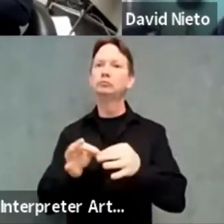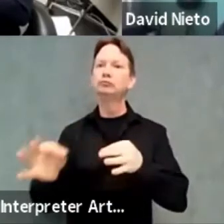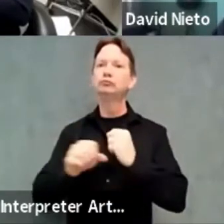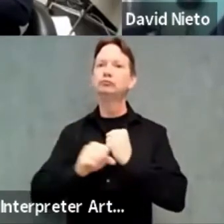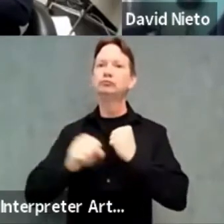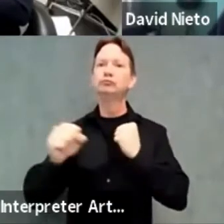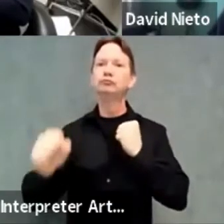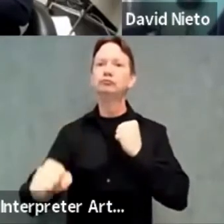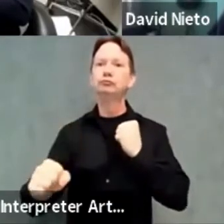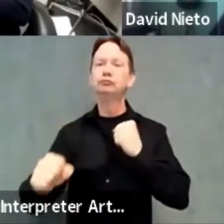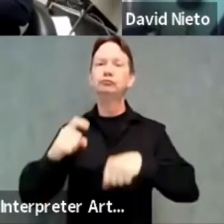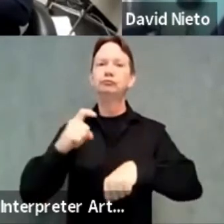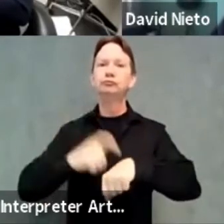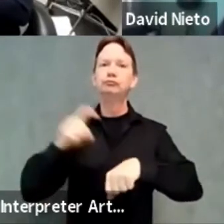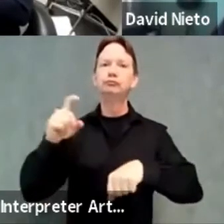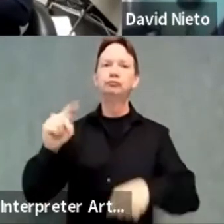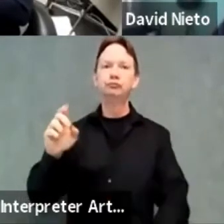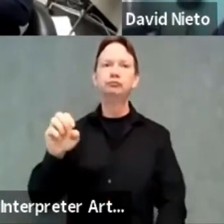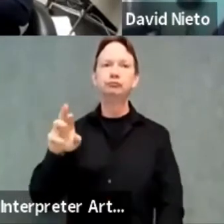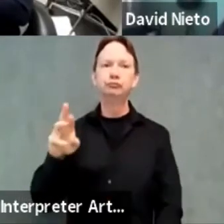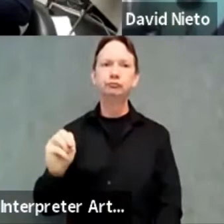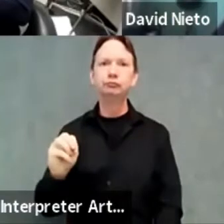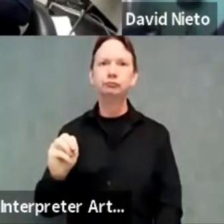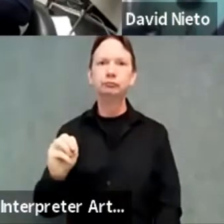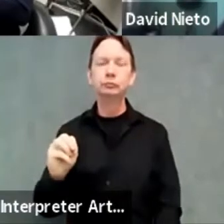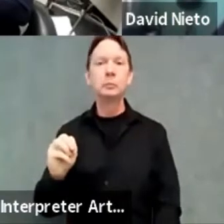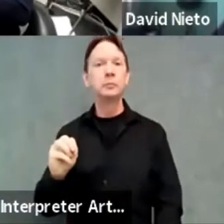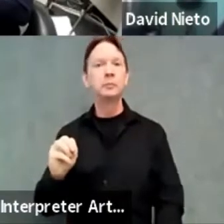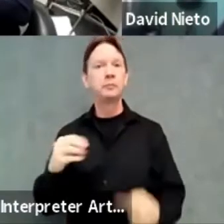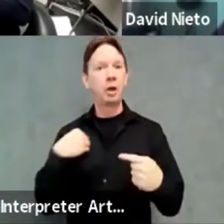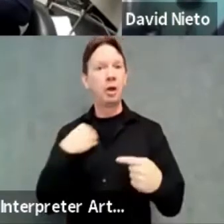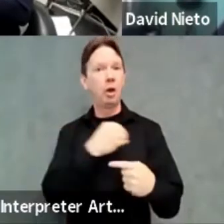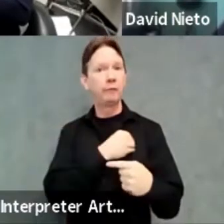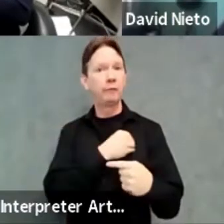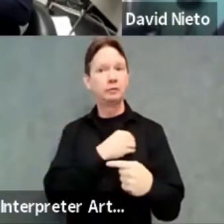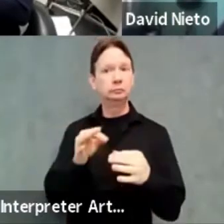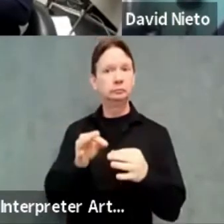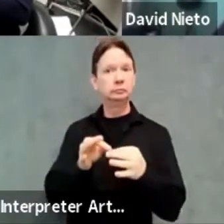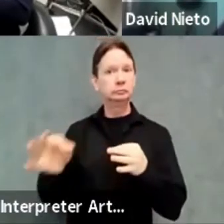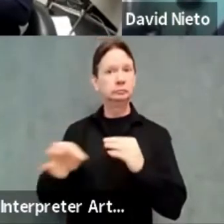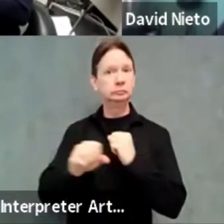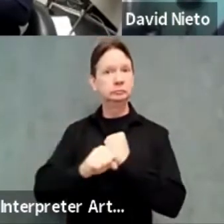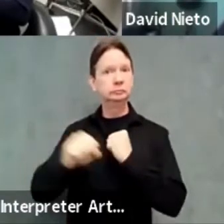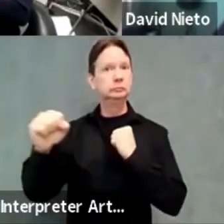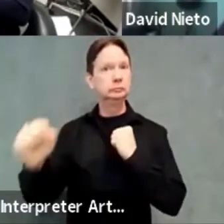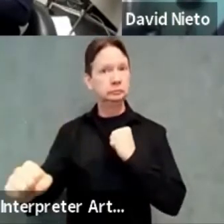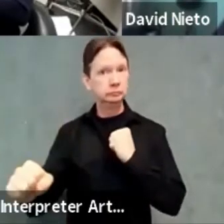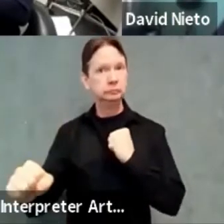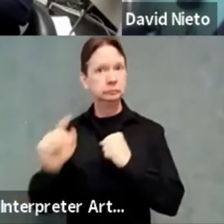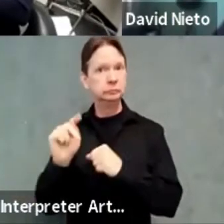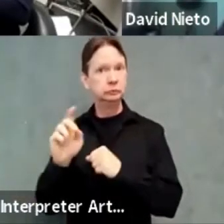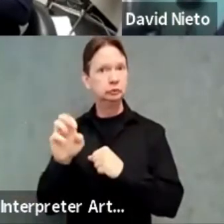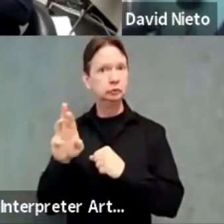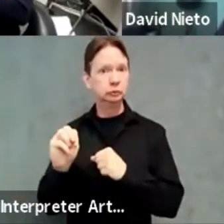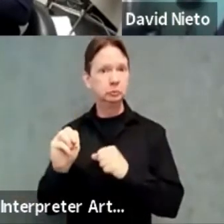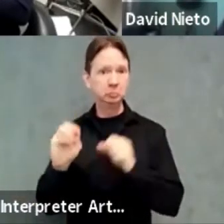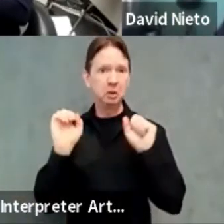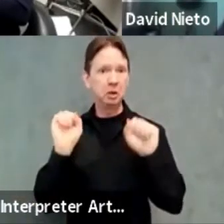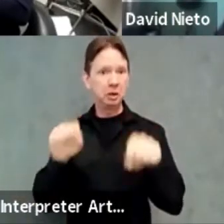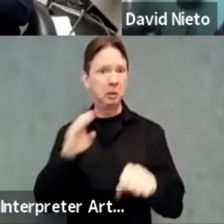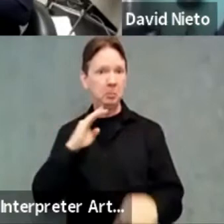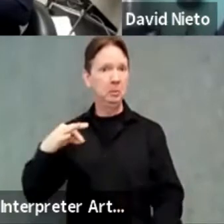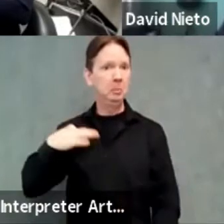information really is you need to know, and various deadlines that you have to meet and so on. And